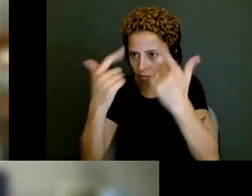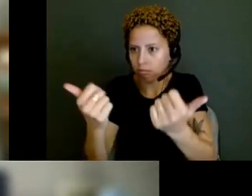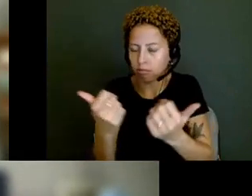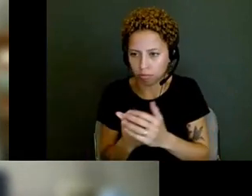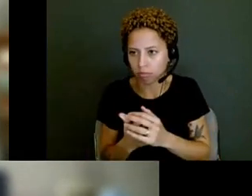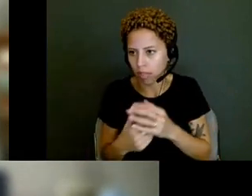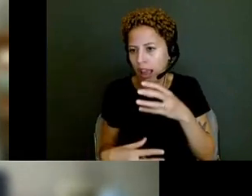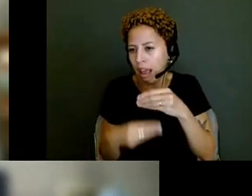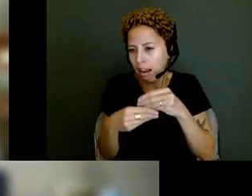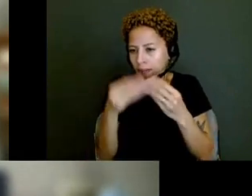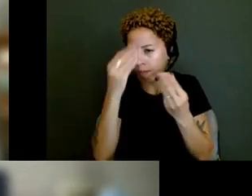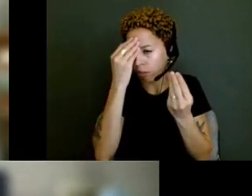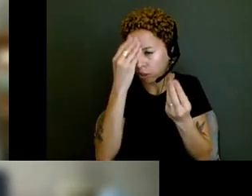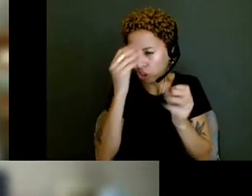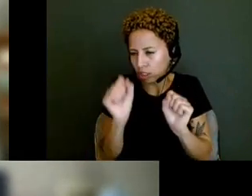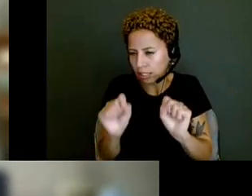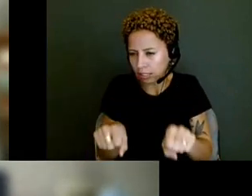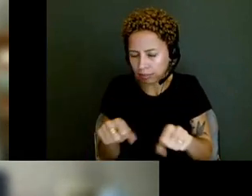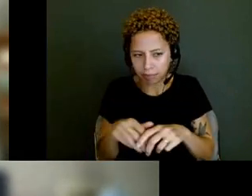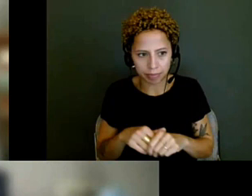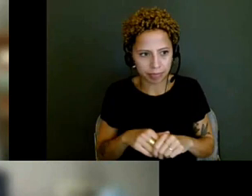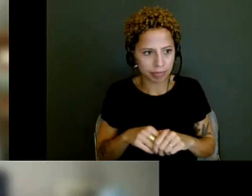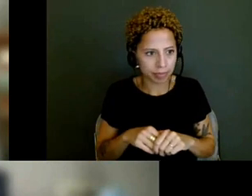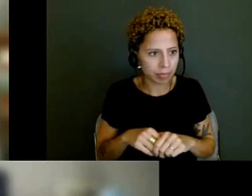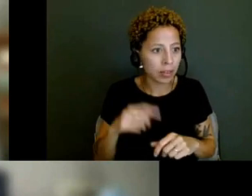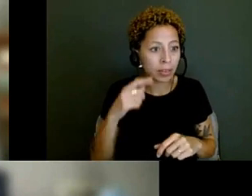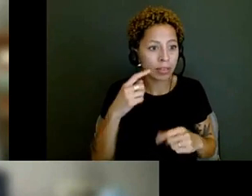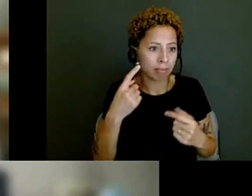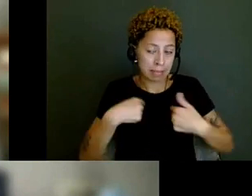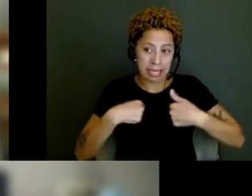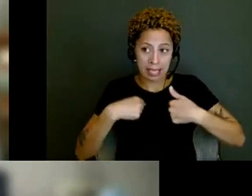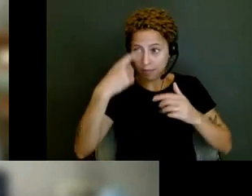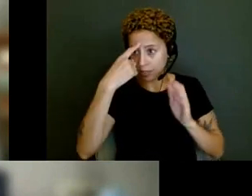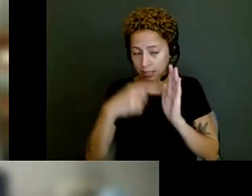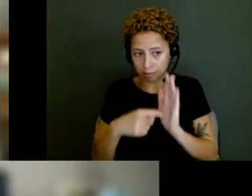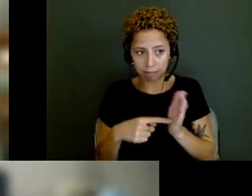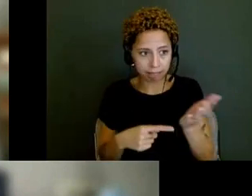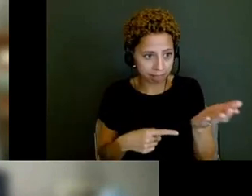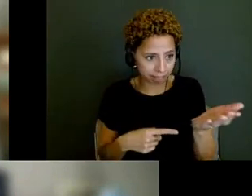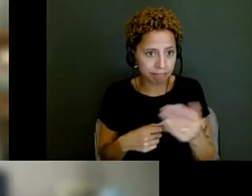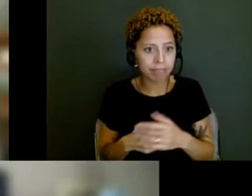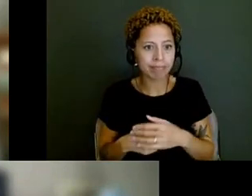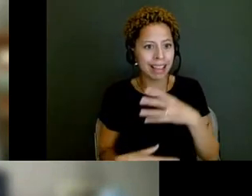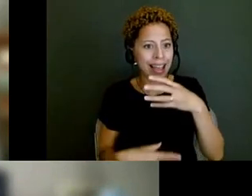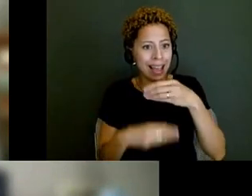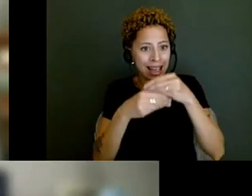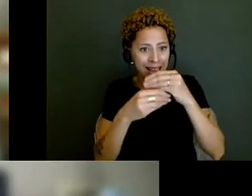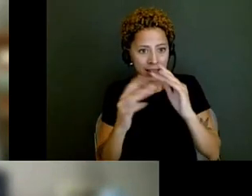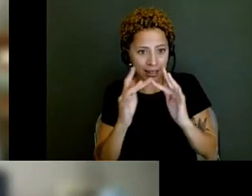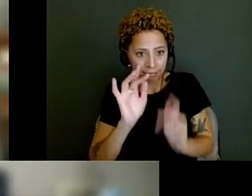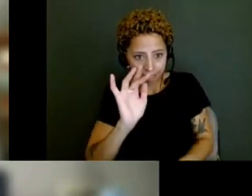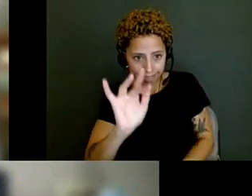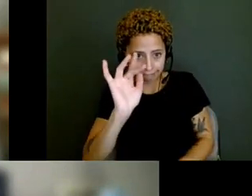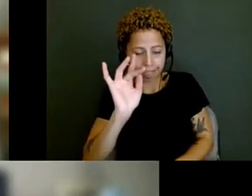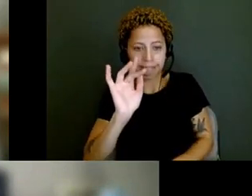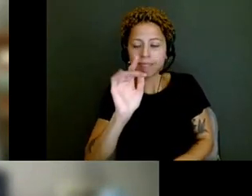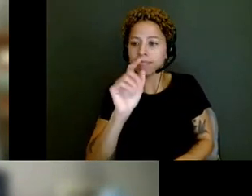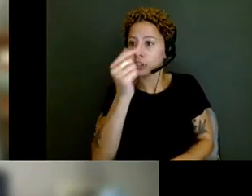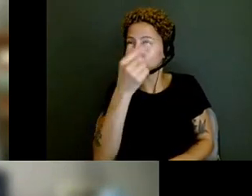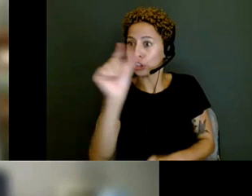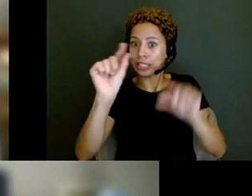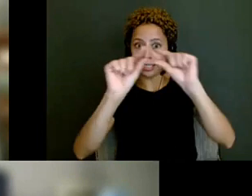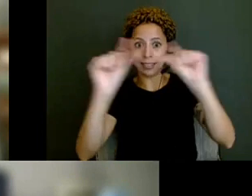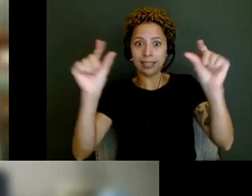this demonstration, I'm going to use myself. So this is me, and add myself as a contact. I have been added. There's a success